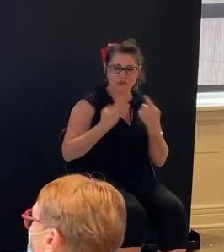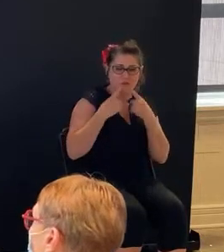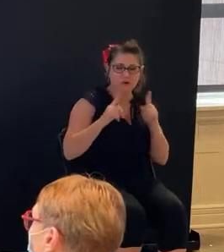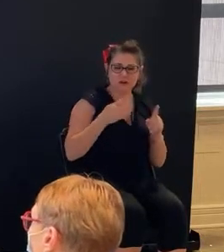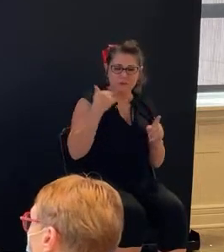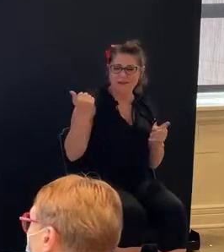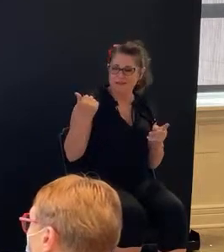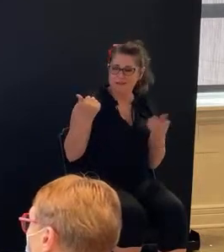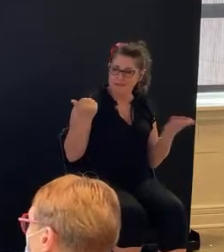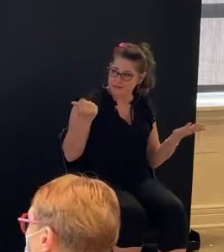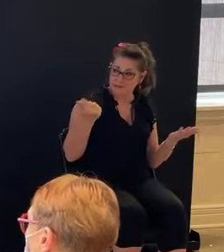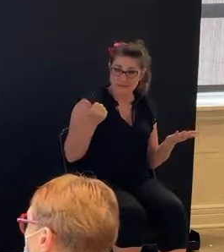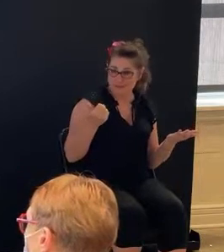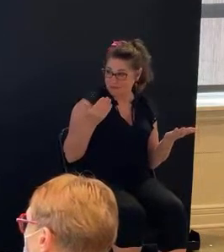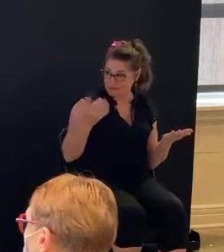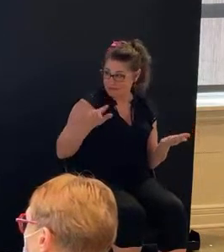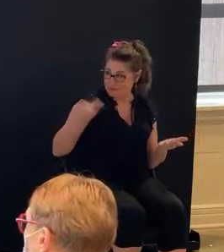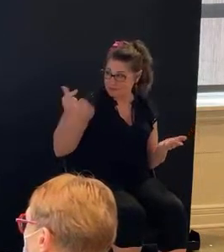you can start off.